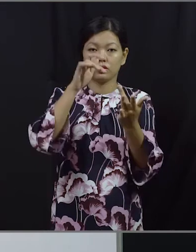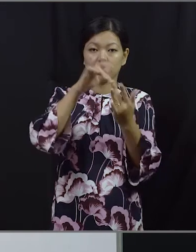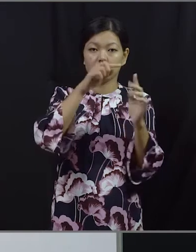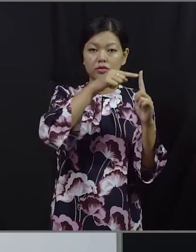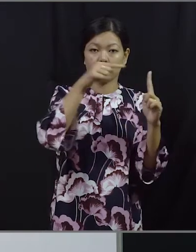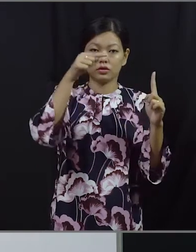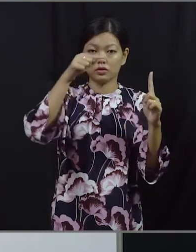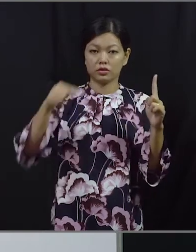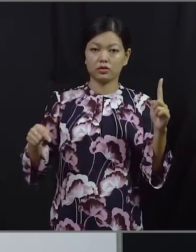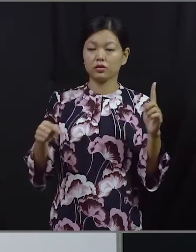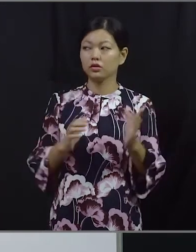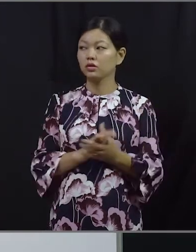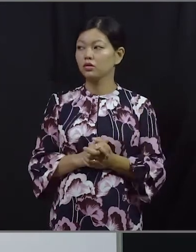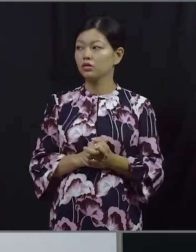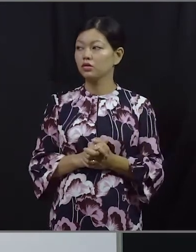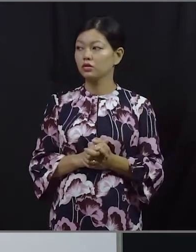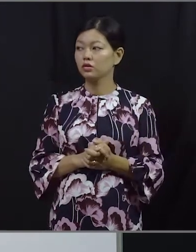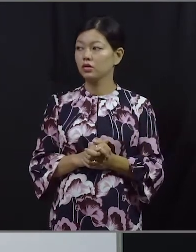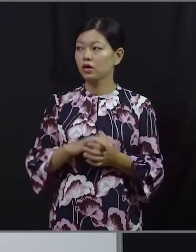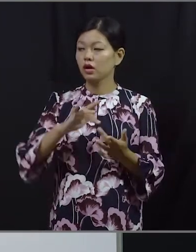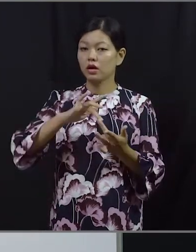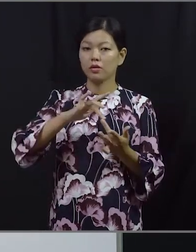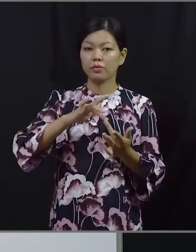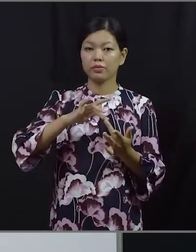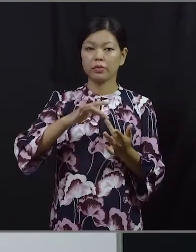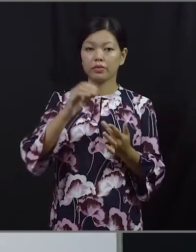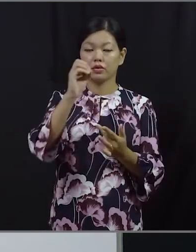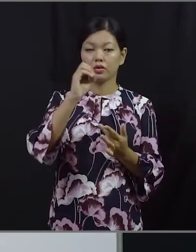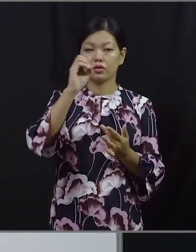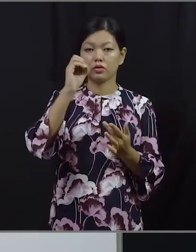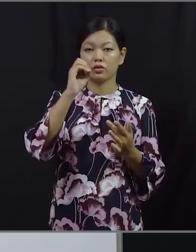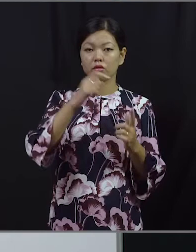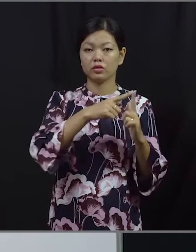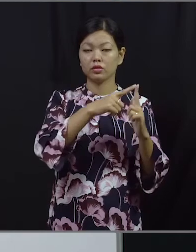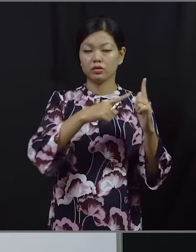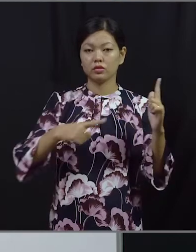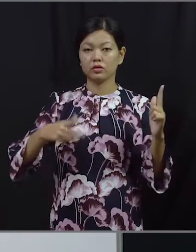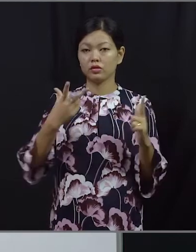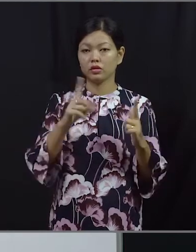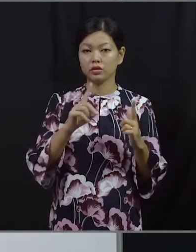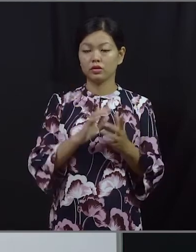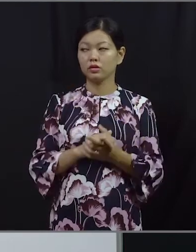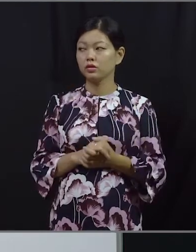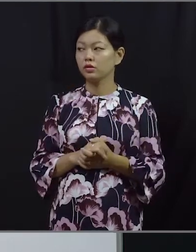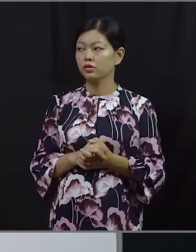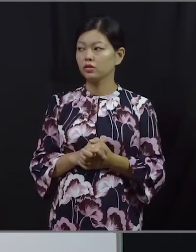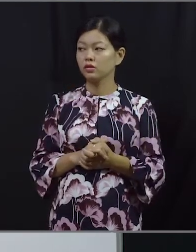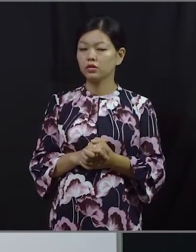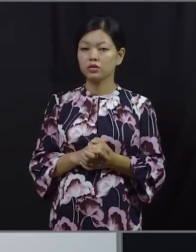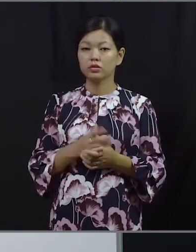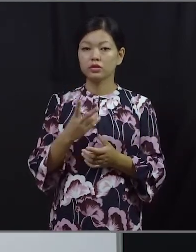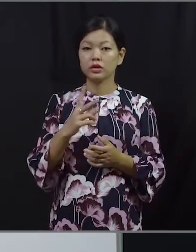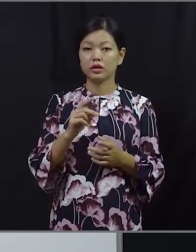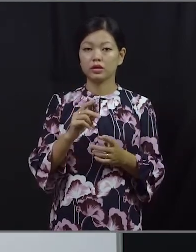and here this is the intersection point of the two refracted rays, and here the image will form. Here the image will form. Okay.